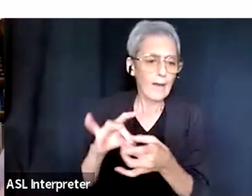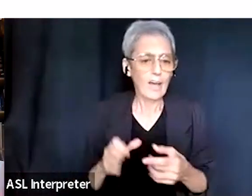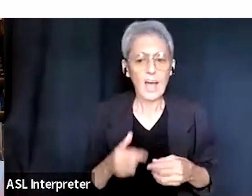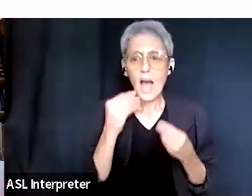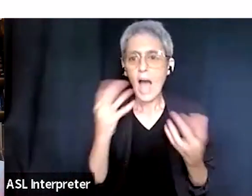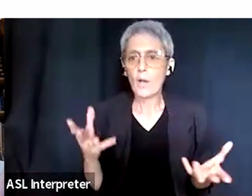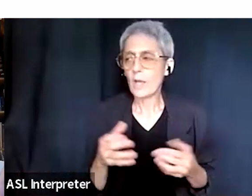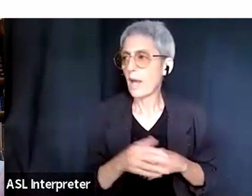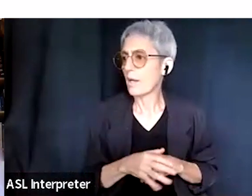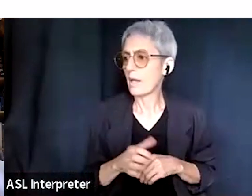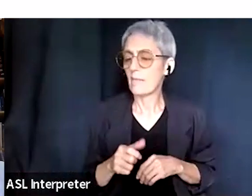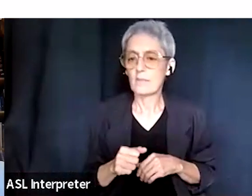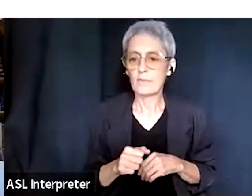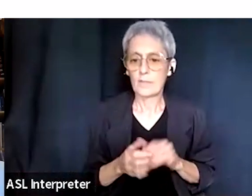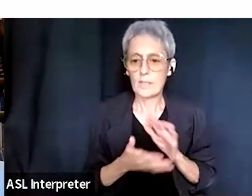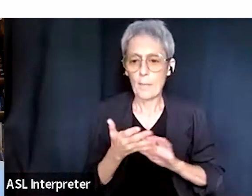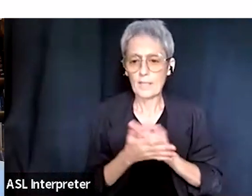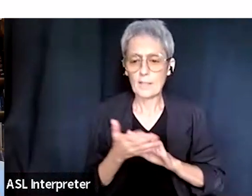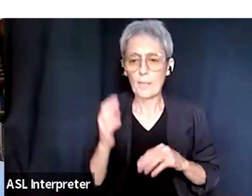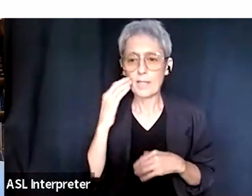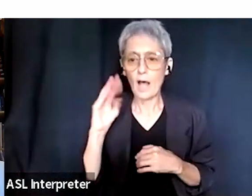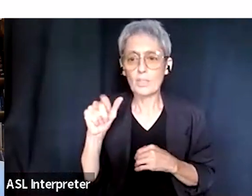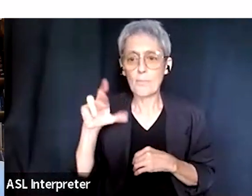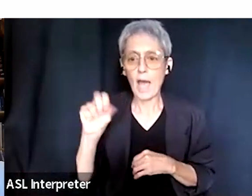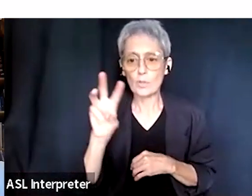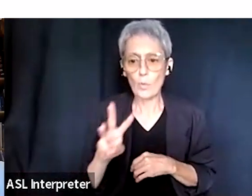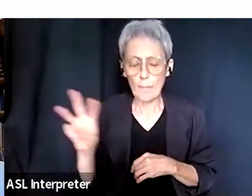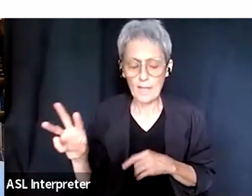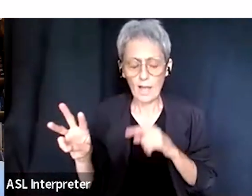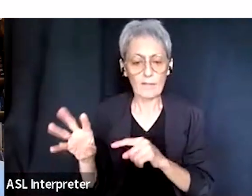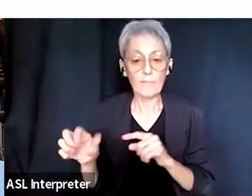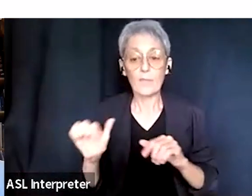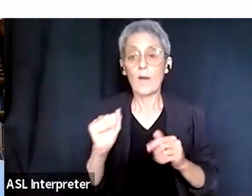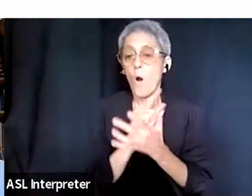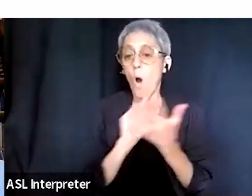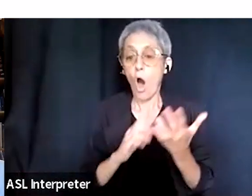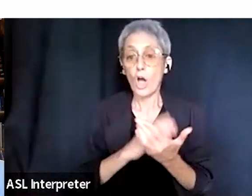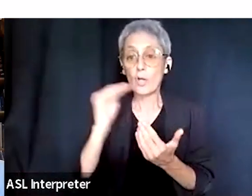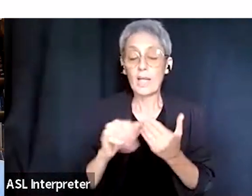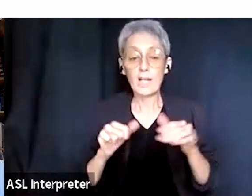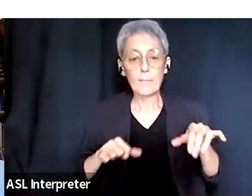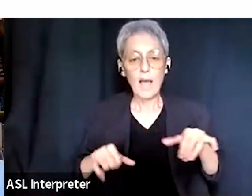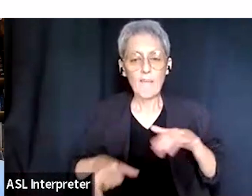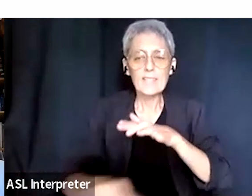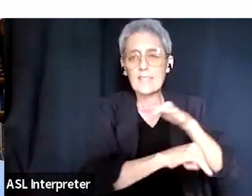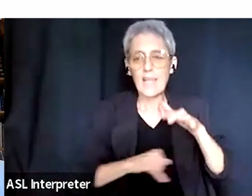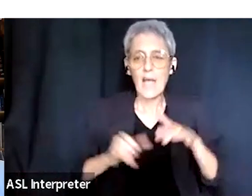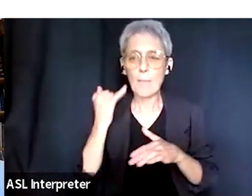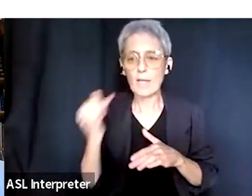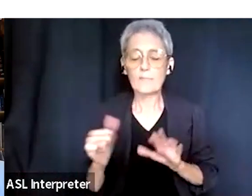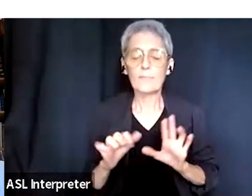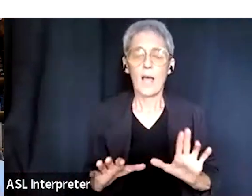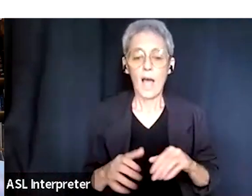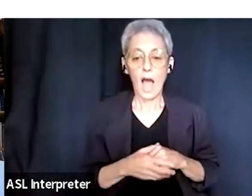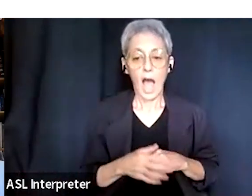anything on the Knowledge Matters website. All of these curriculums share the idea, and I'm saying this for teachers